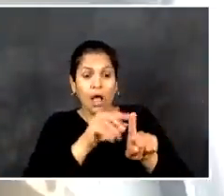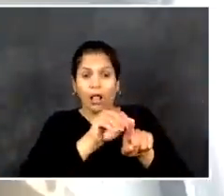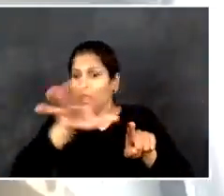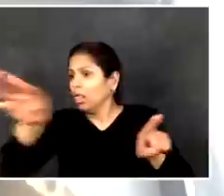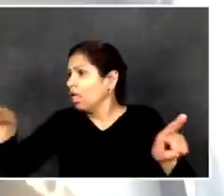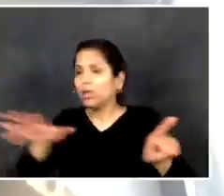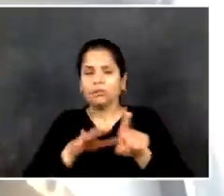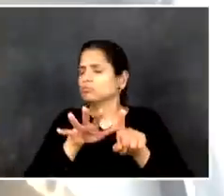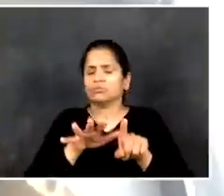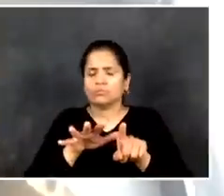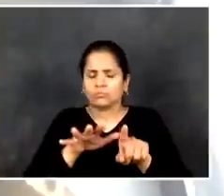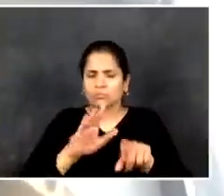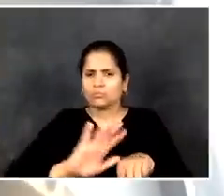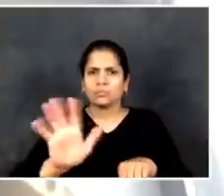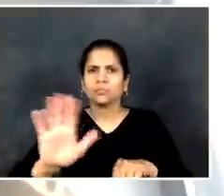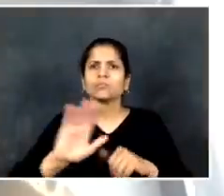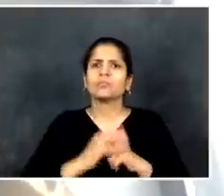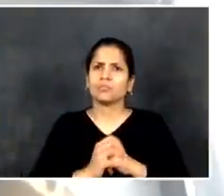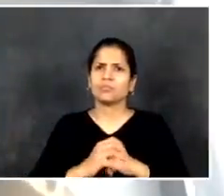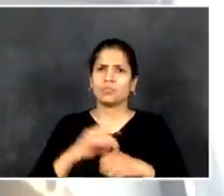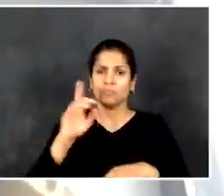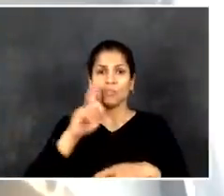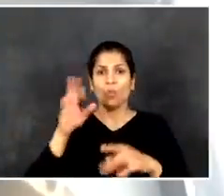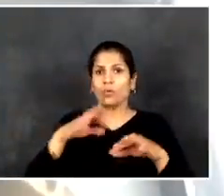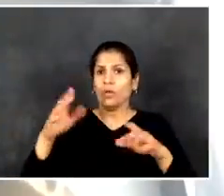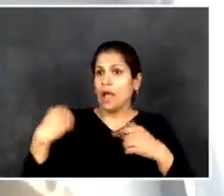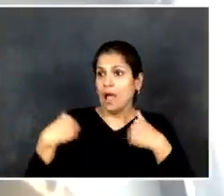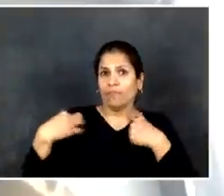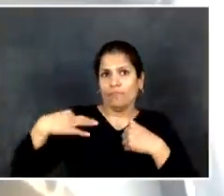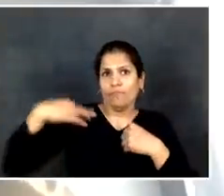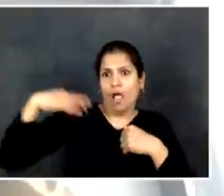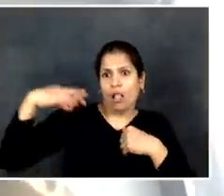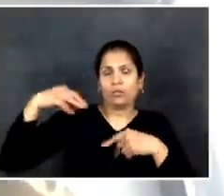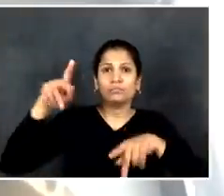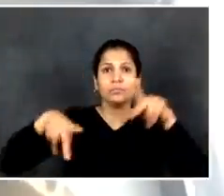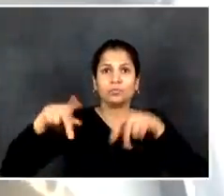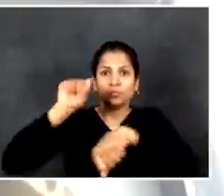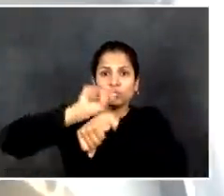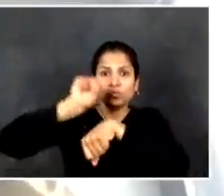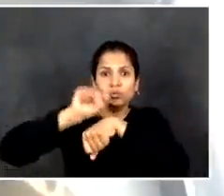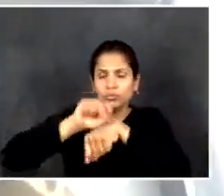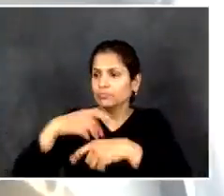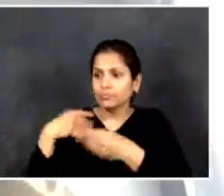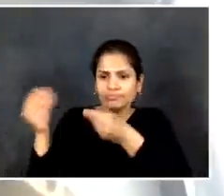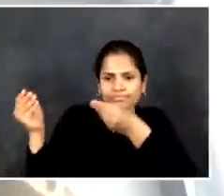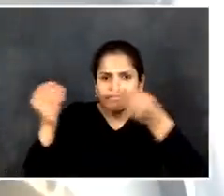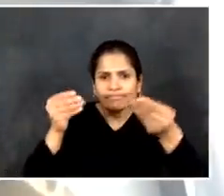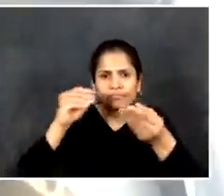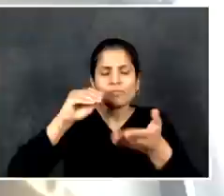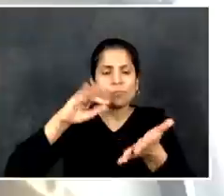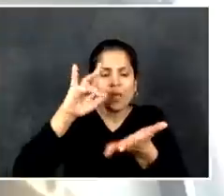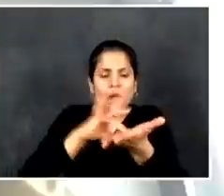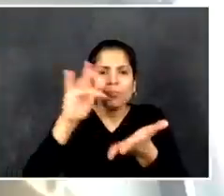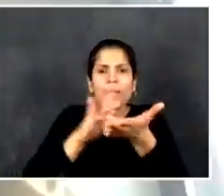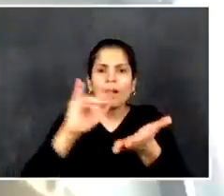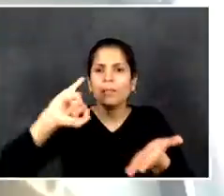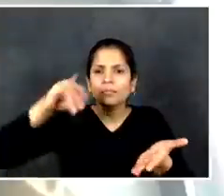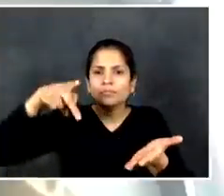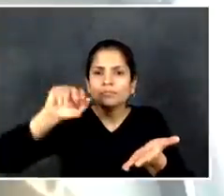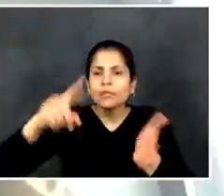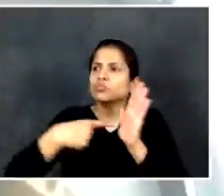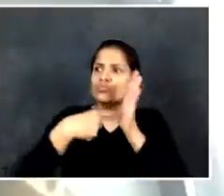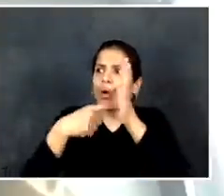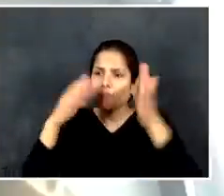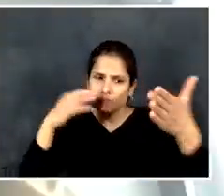volunteers with iPads who are connecting people to their families, which I think is a beautiful thing.